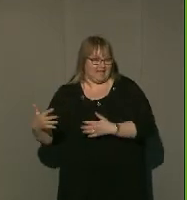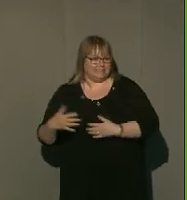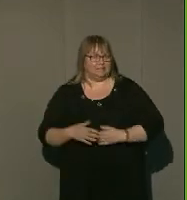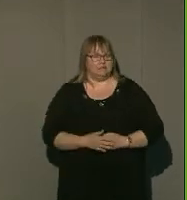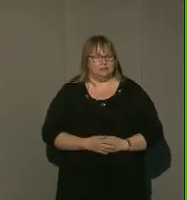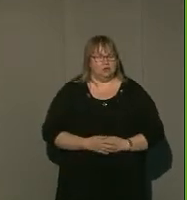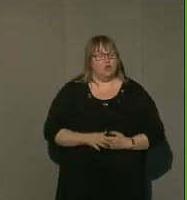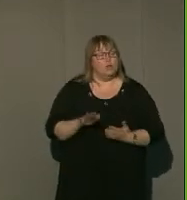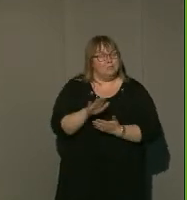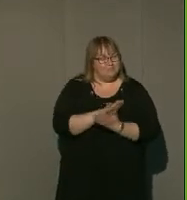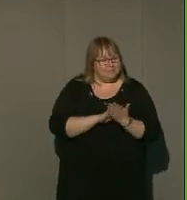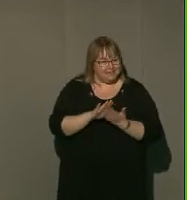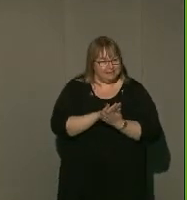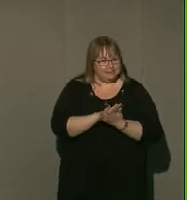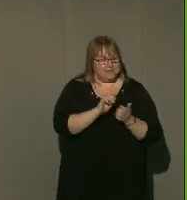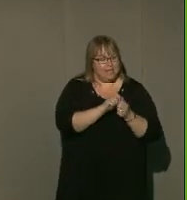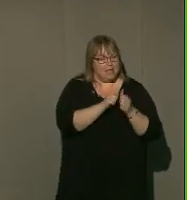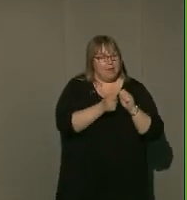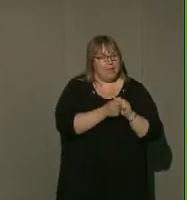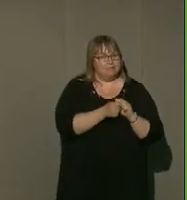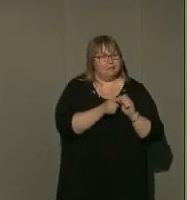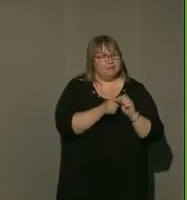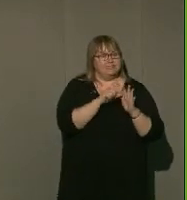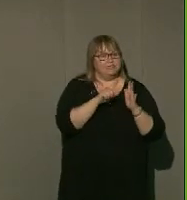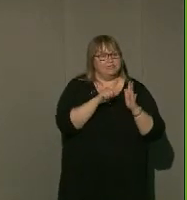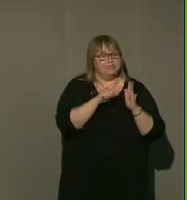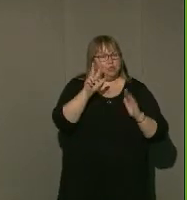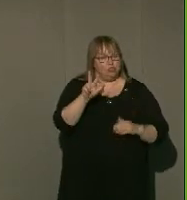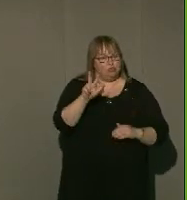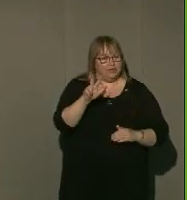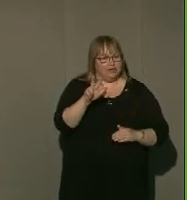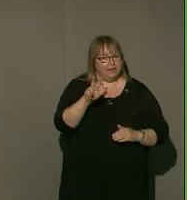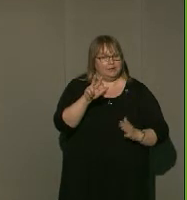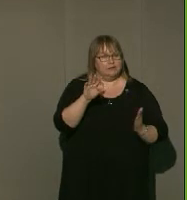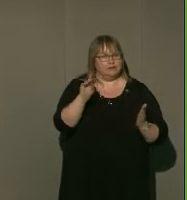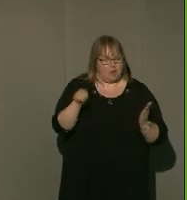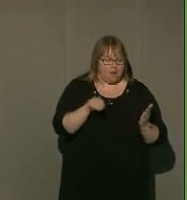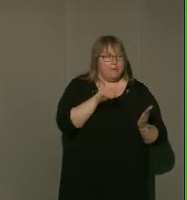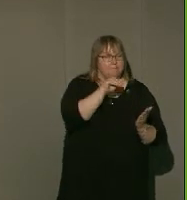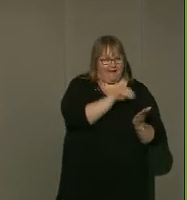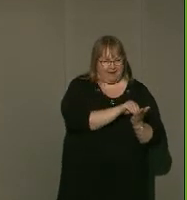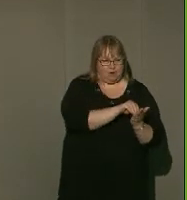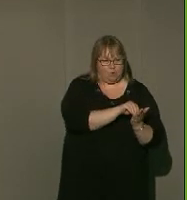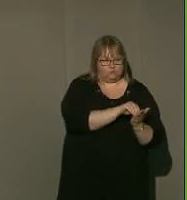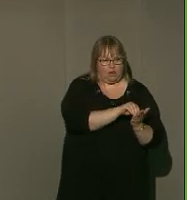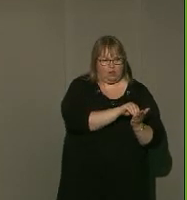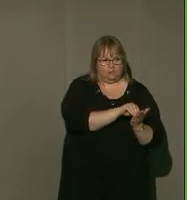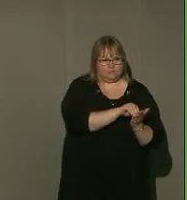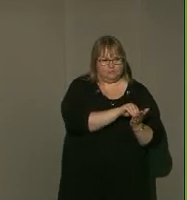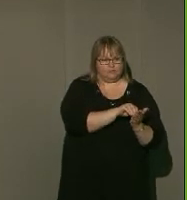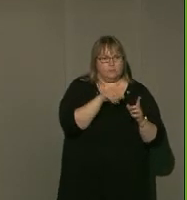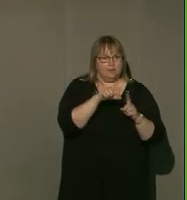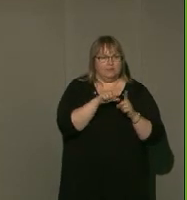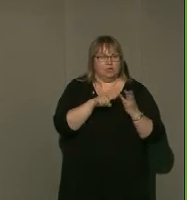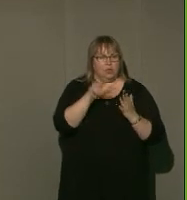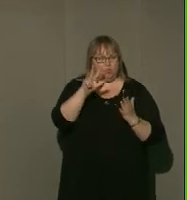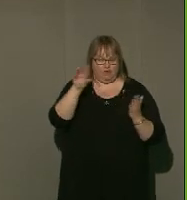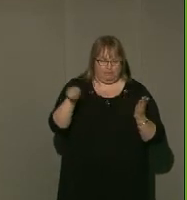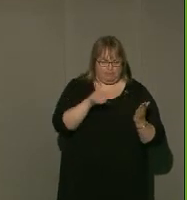So therefore, Amendment D03 has been ruled back in order. D03 is back in the